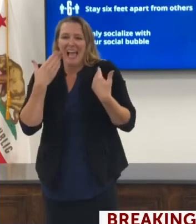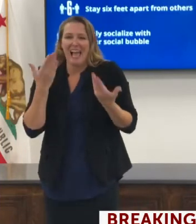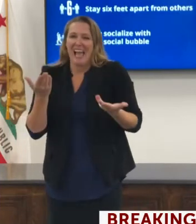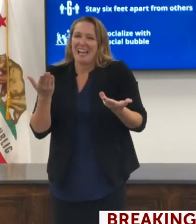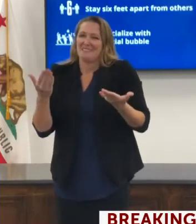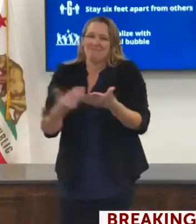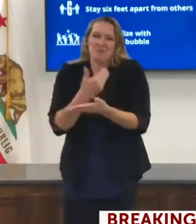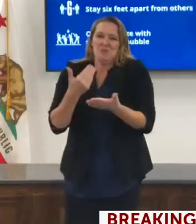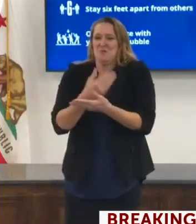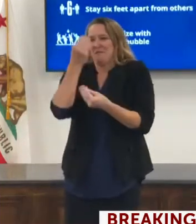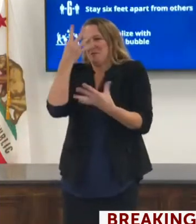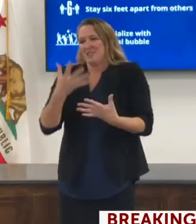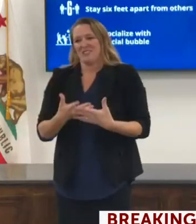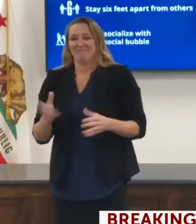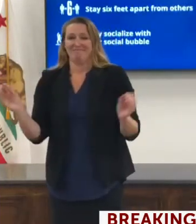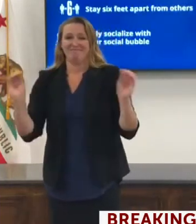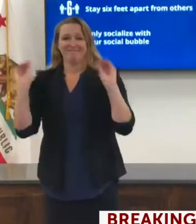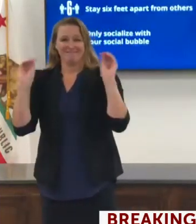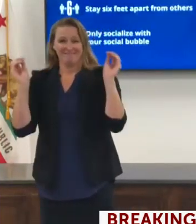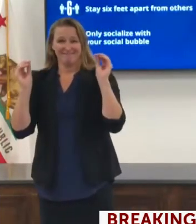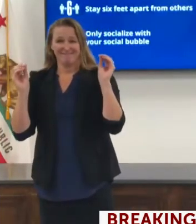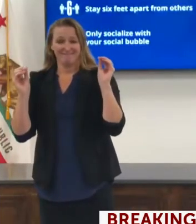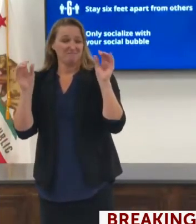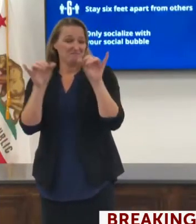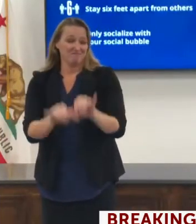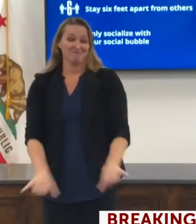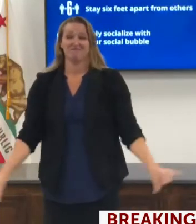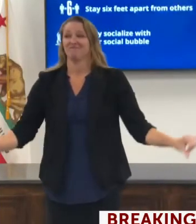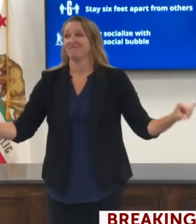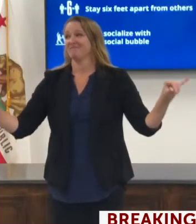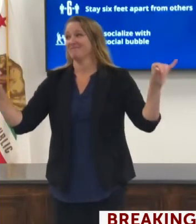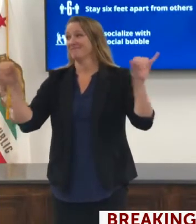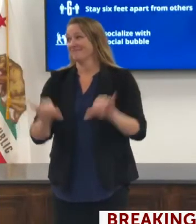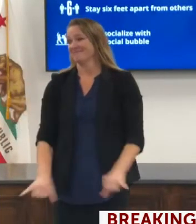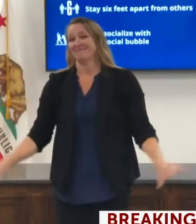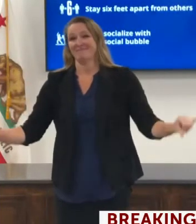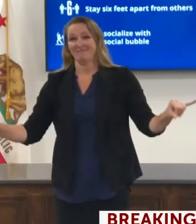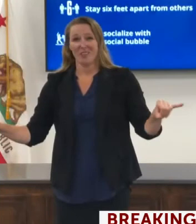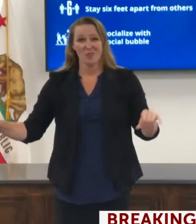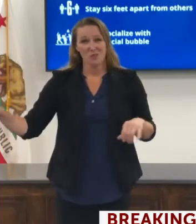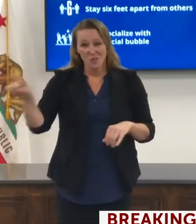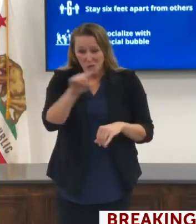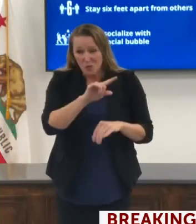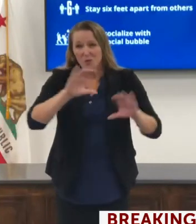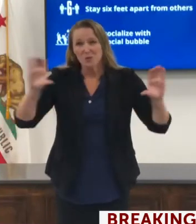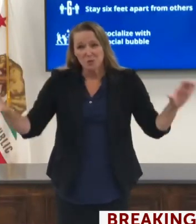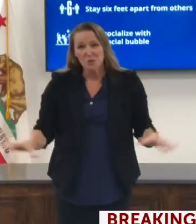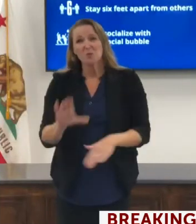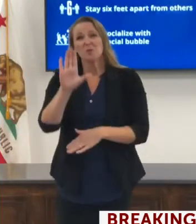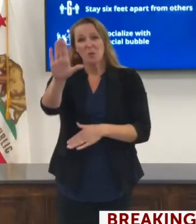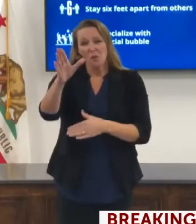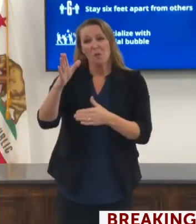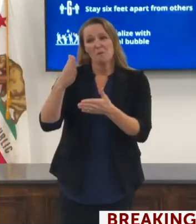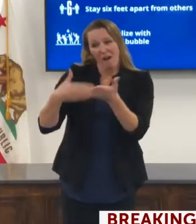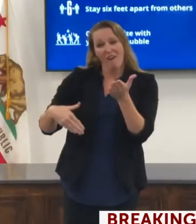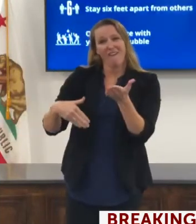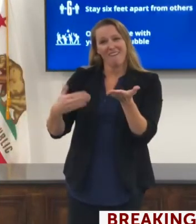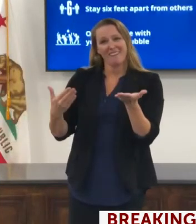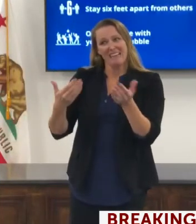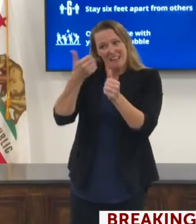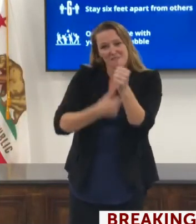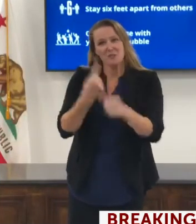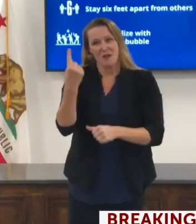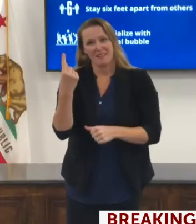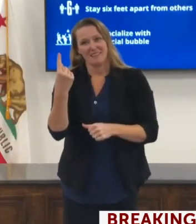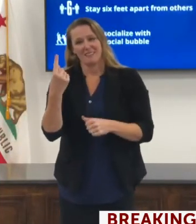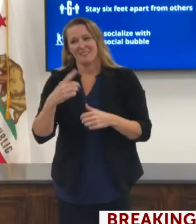same, tired messaging of if we all do our part, and it really does mean everyone. We've seen it play